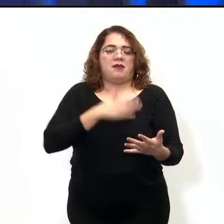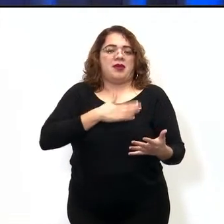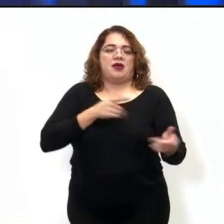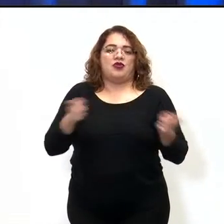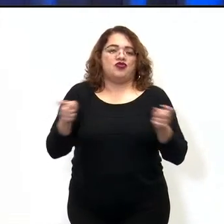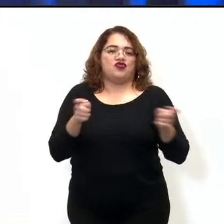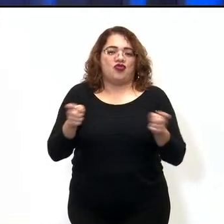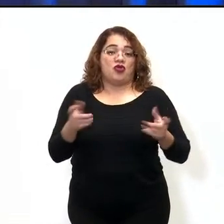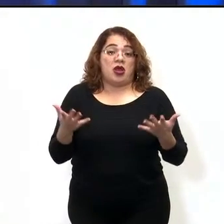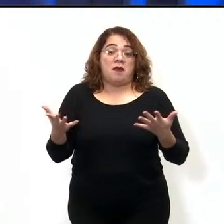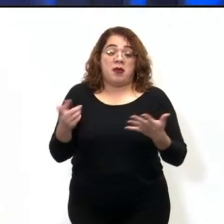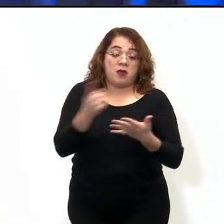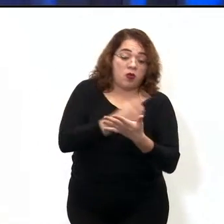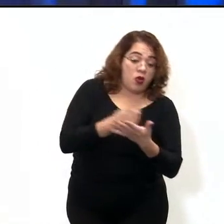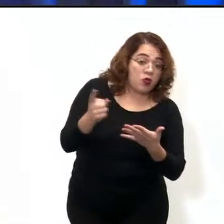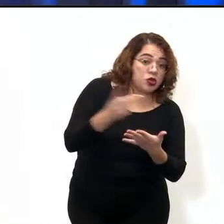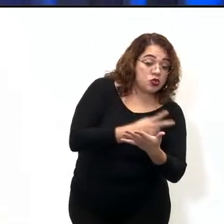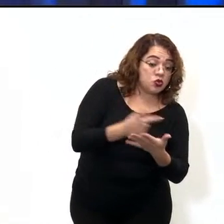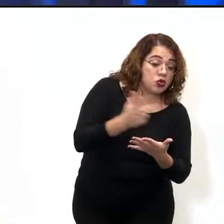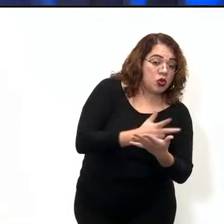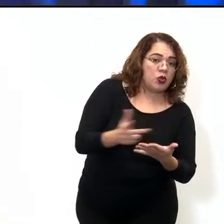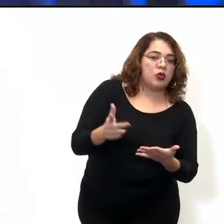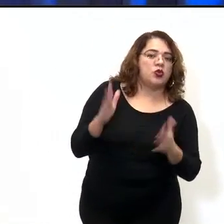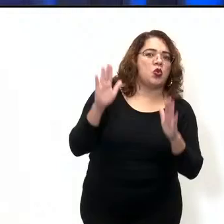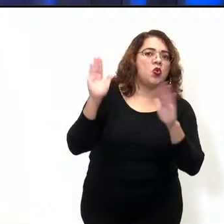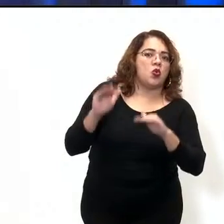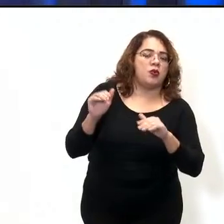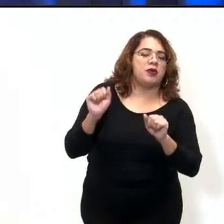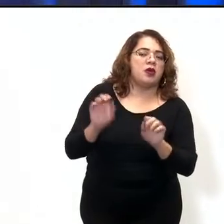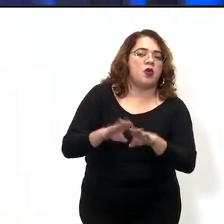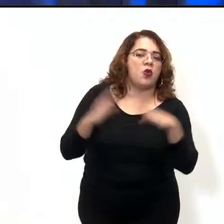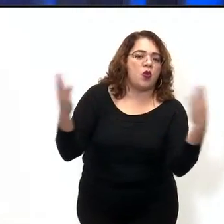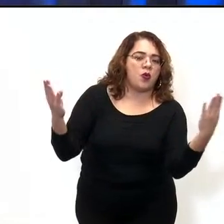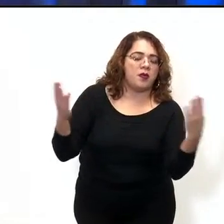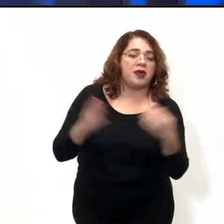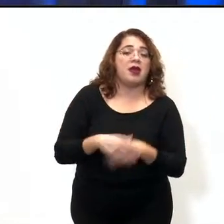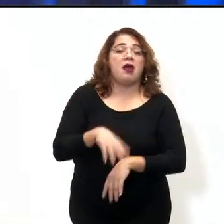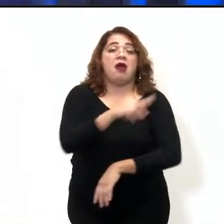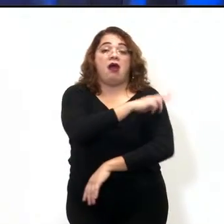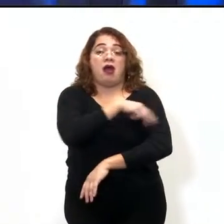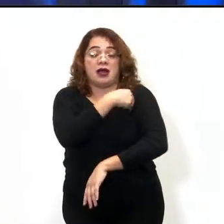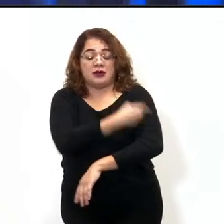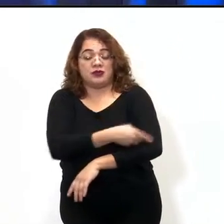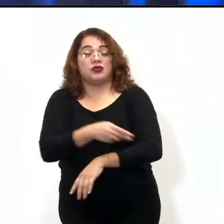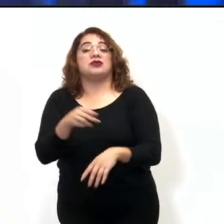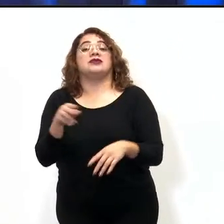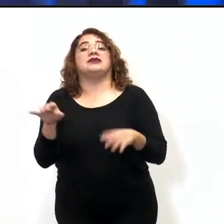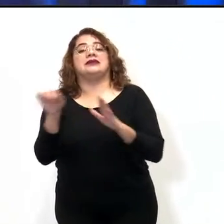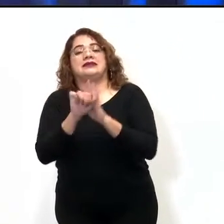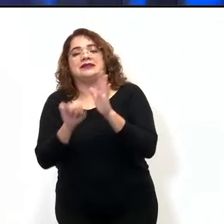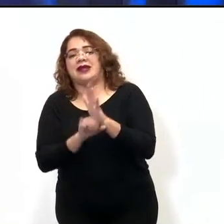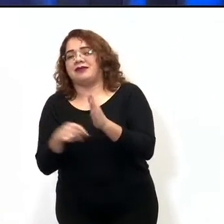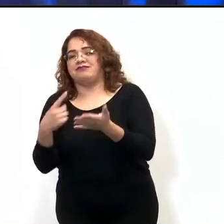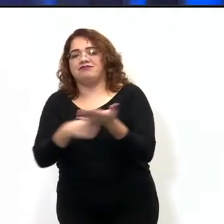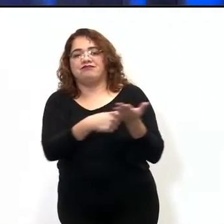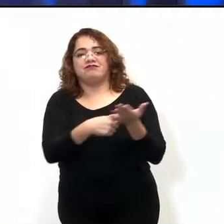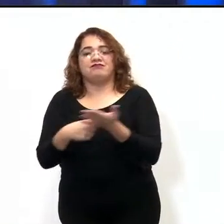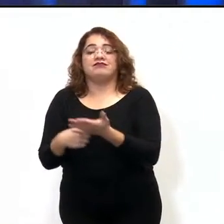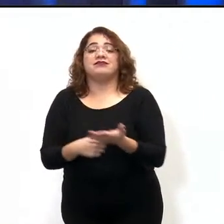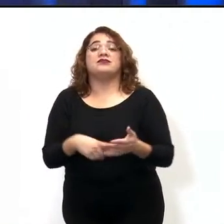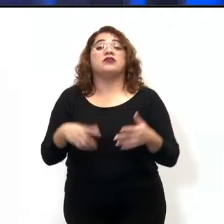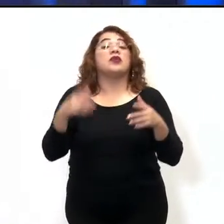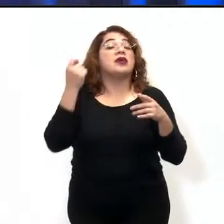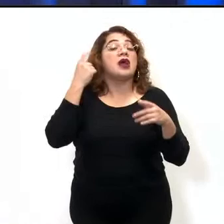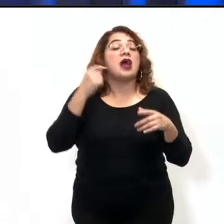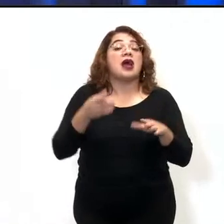be up to the hospital and the state. I will tell you that all of the major issues in reopening the hospital